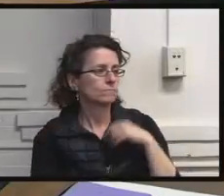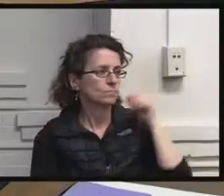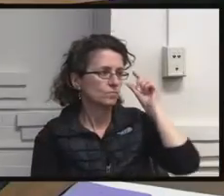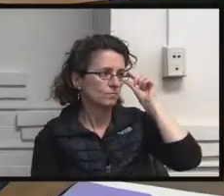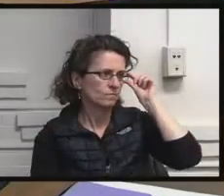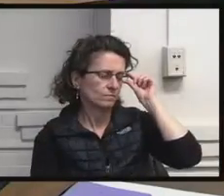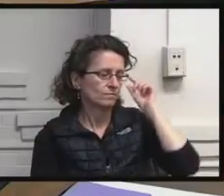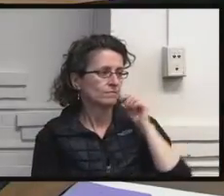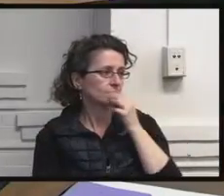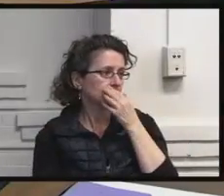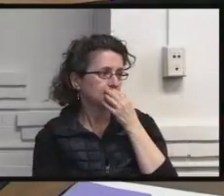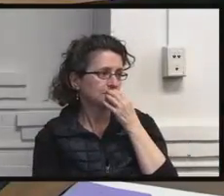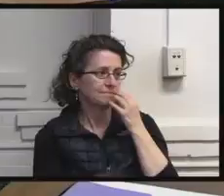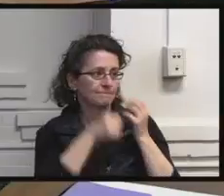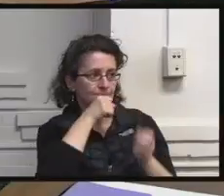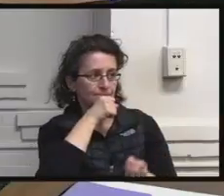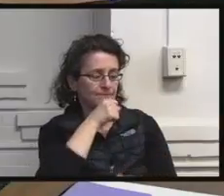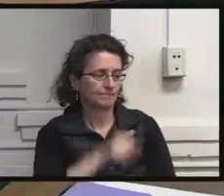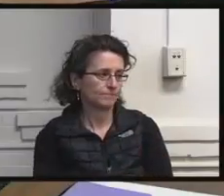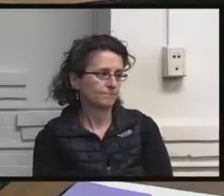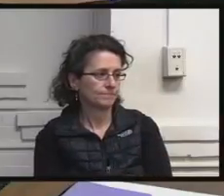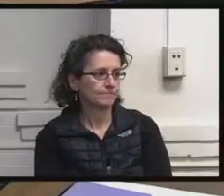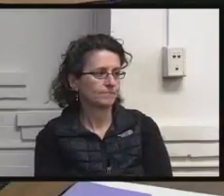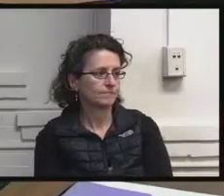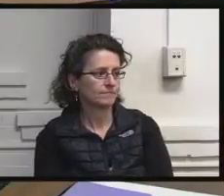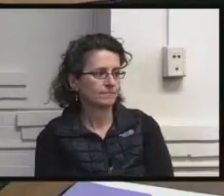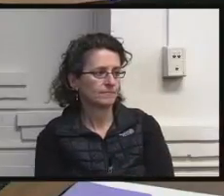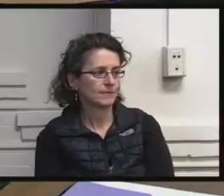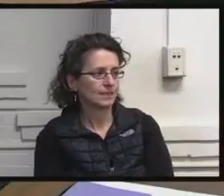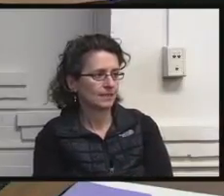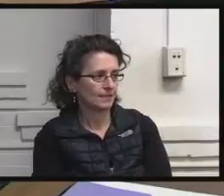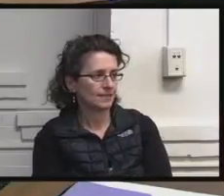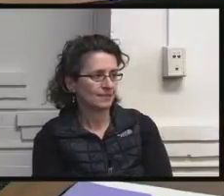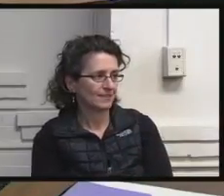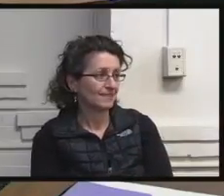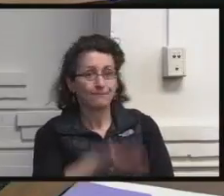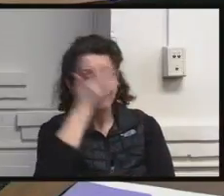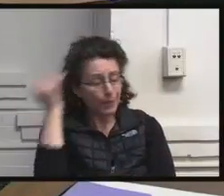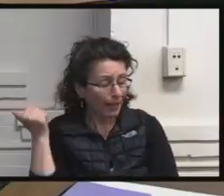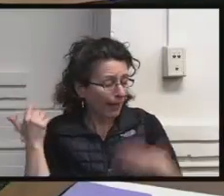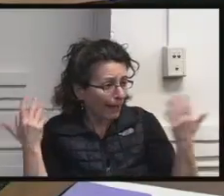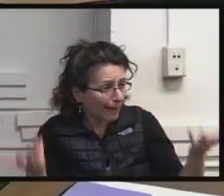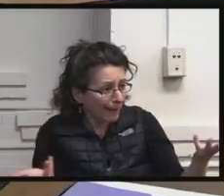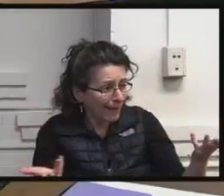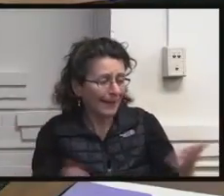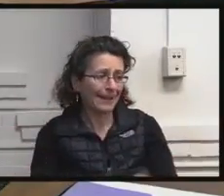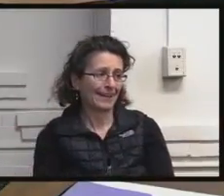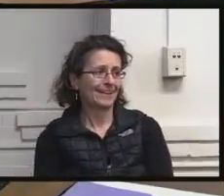Aaron. Microphone, but you know the you've forgotten so soon.